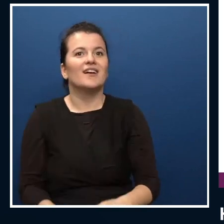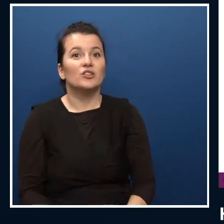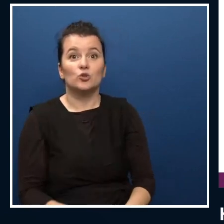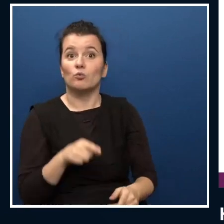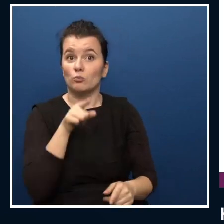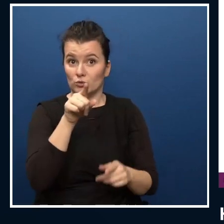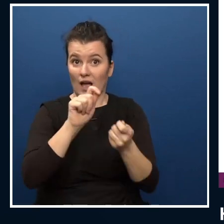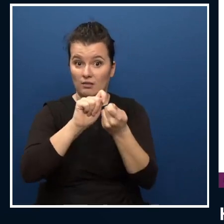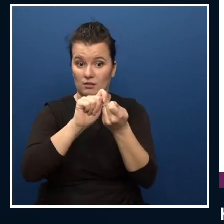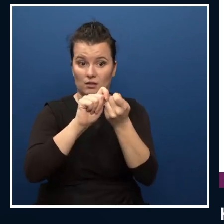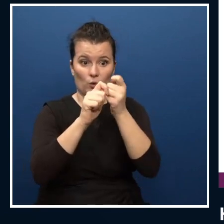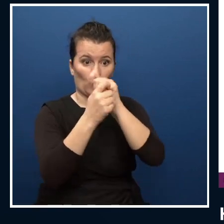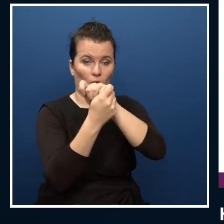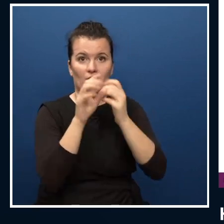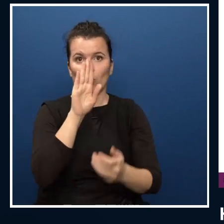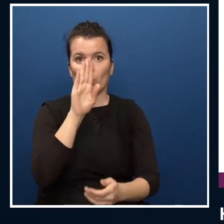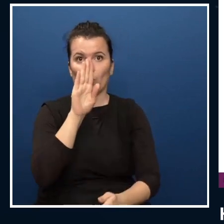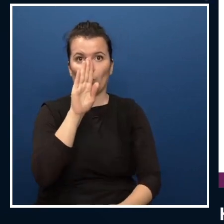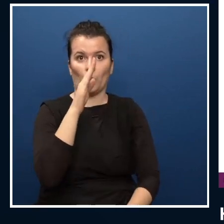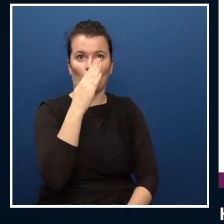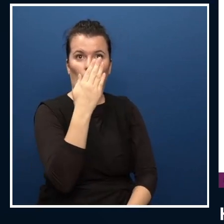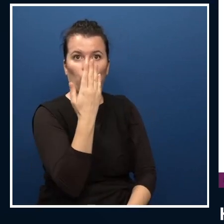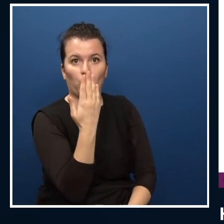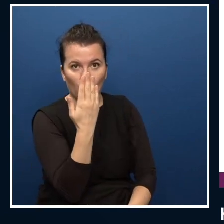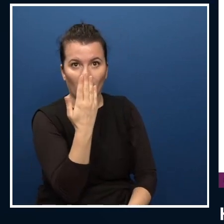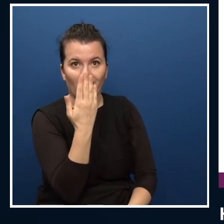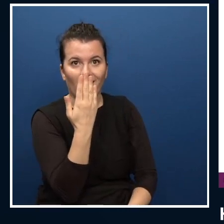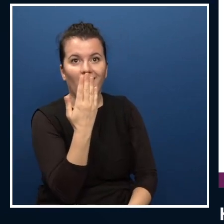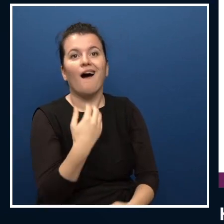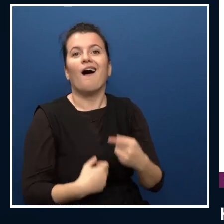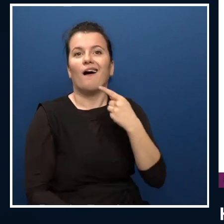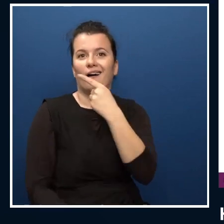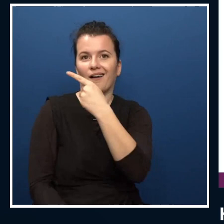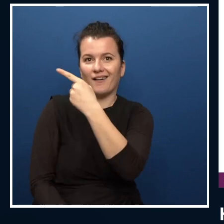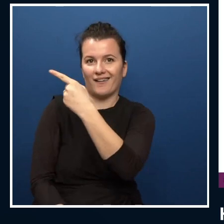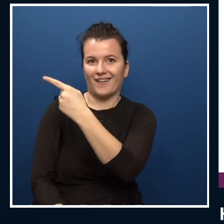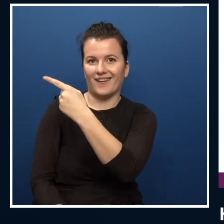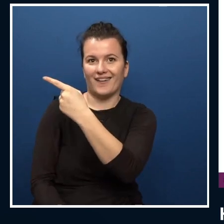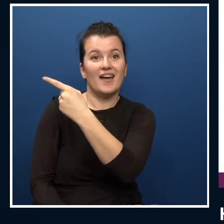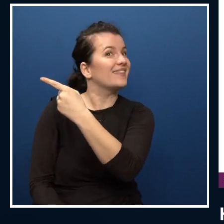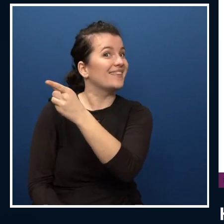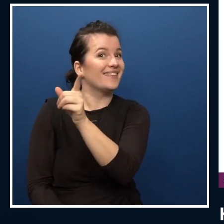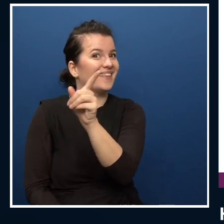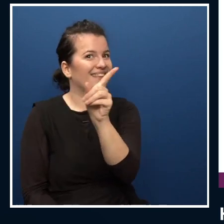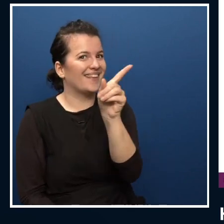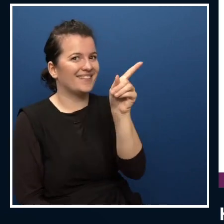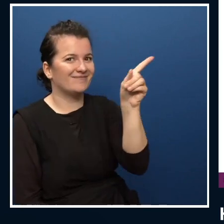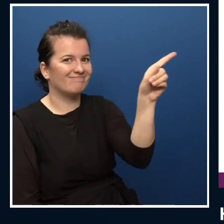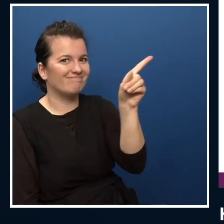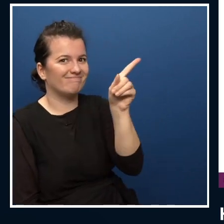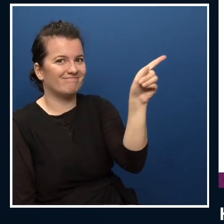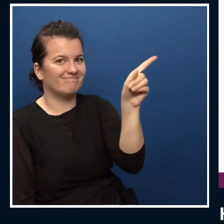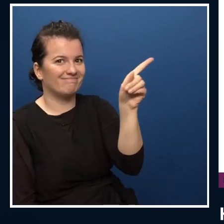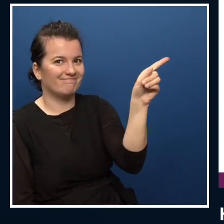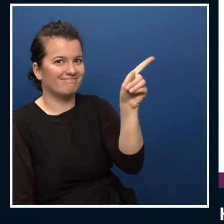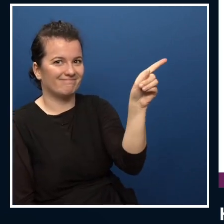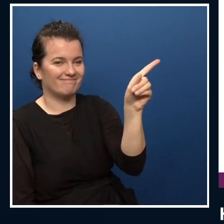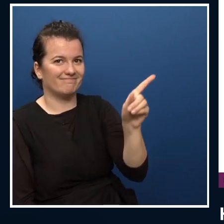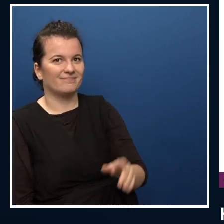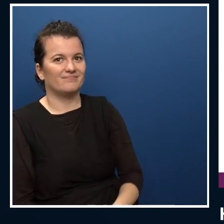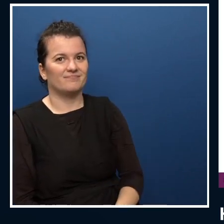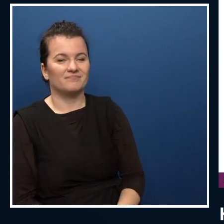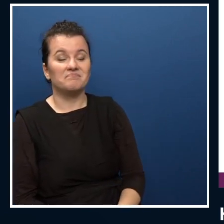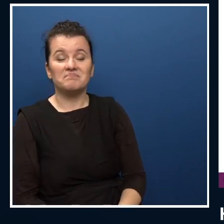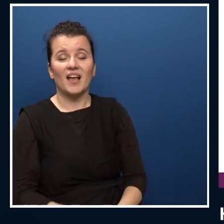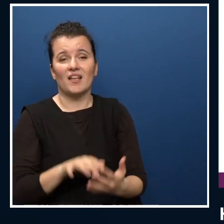could swap me, or you could move me to the other side, or you could flip my head and just point me in the other direction. But that's one of the little